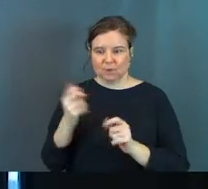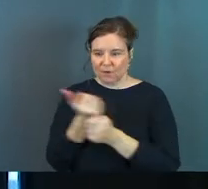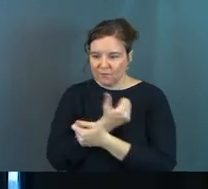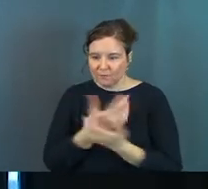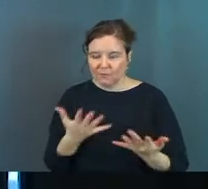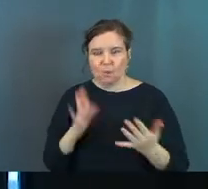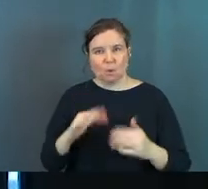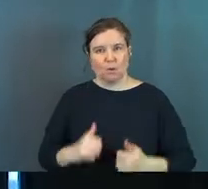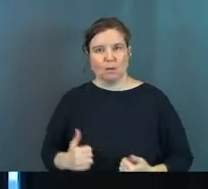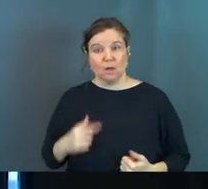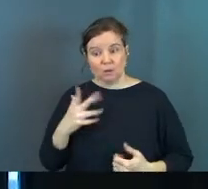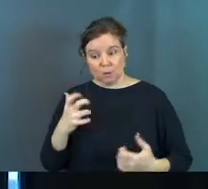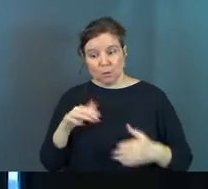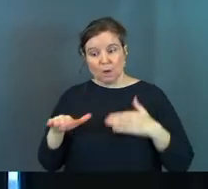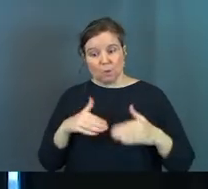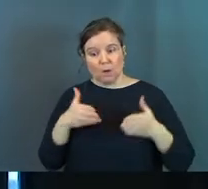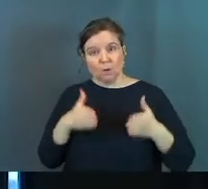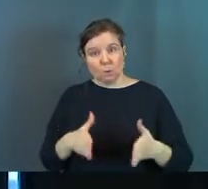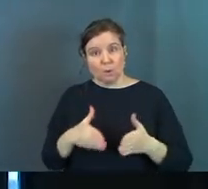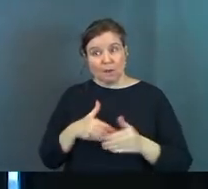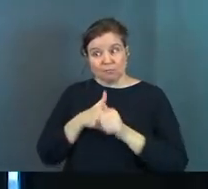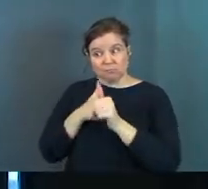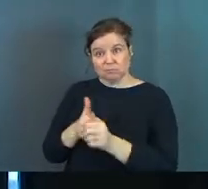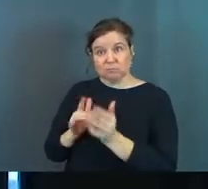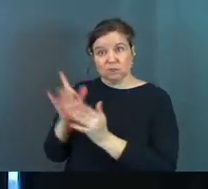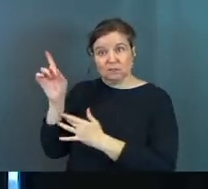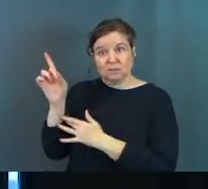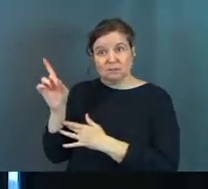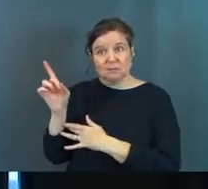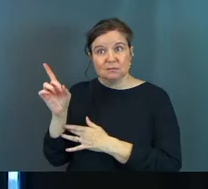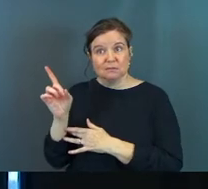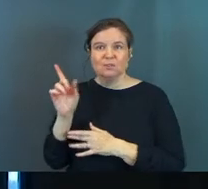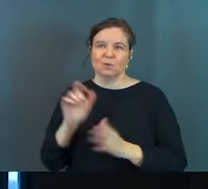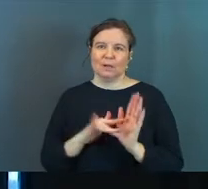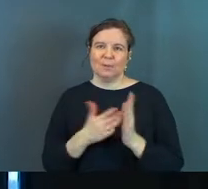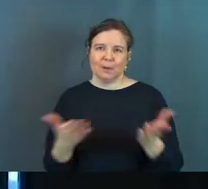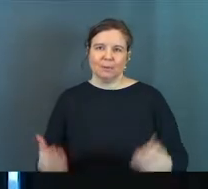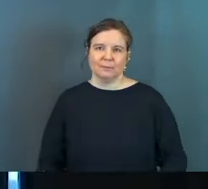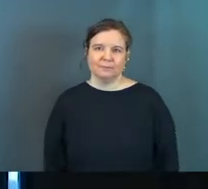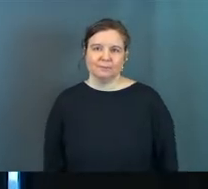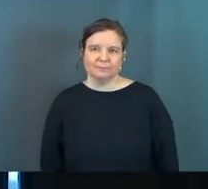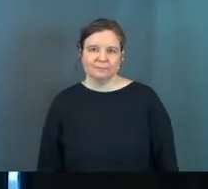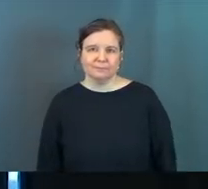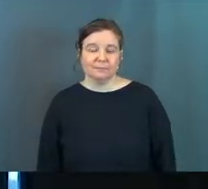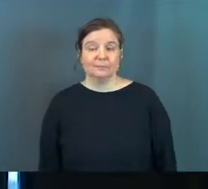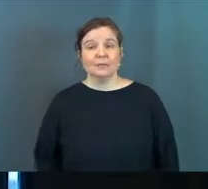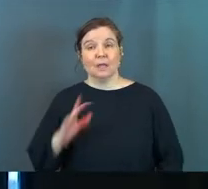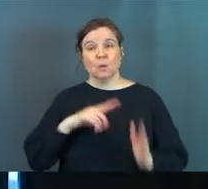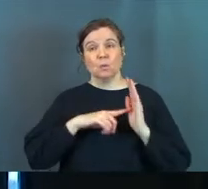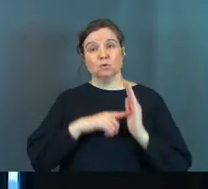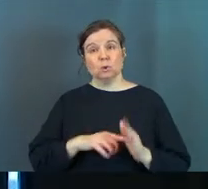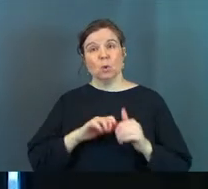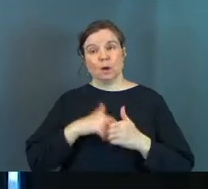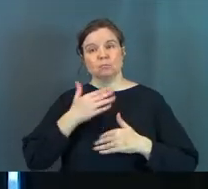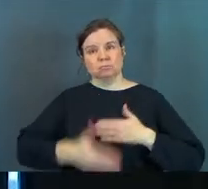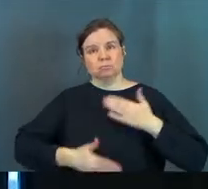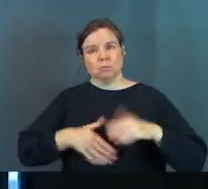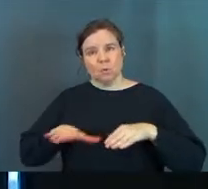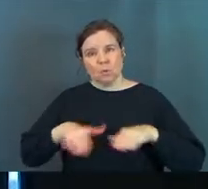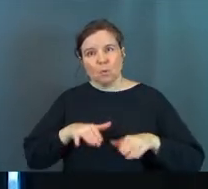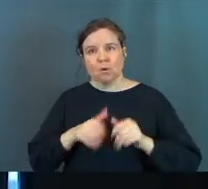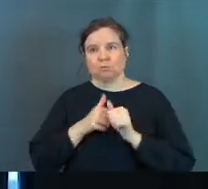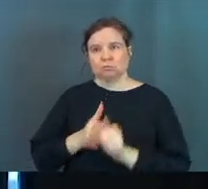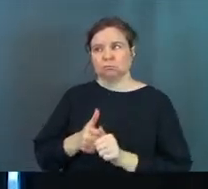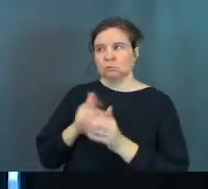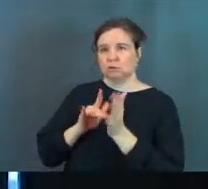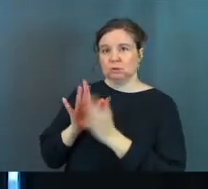for everything in your life. You want to walk the way of Jesus? You need a Bible. It's going to show you how to walk the way of Jesus.